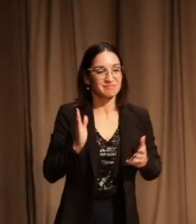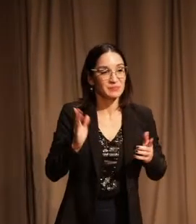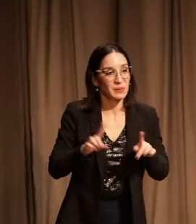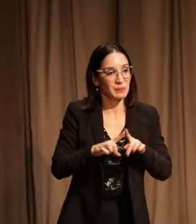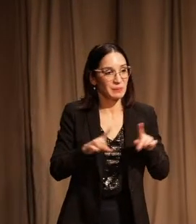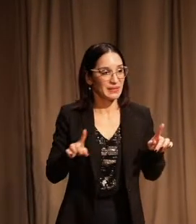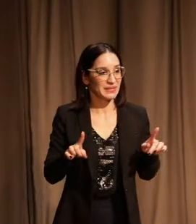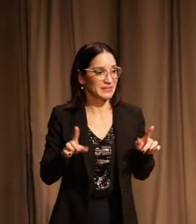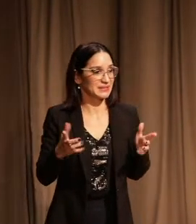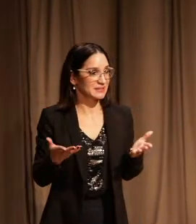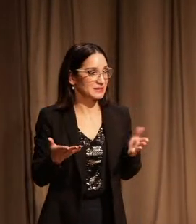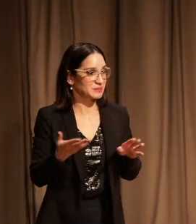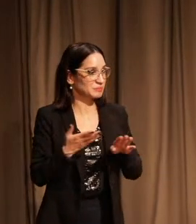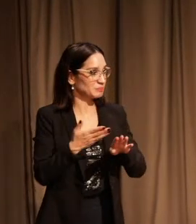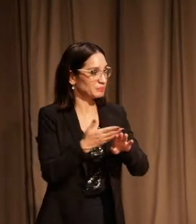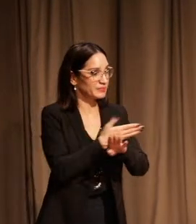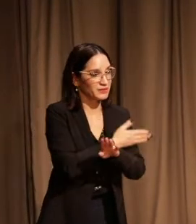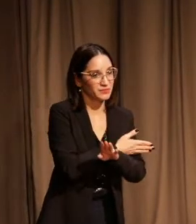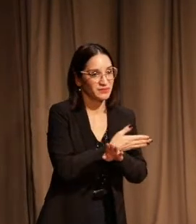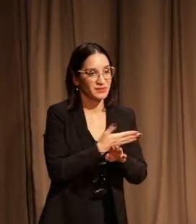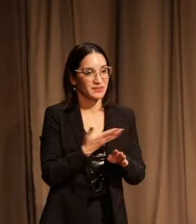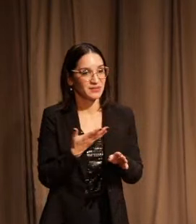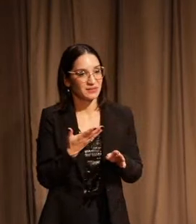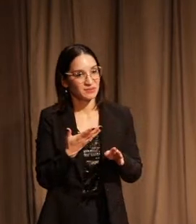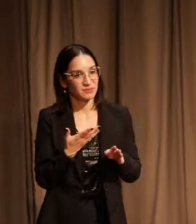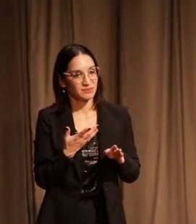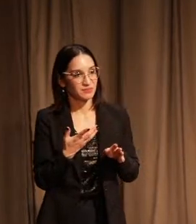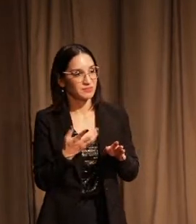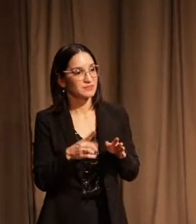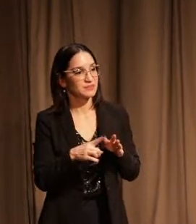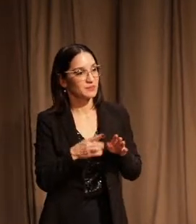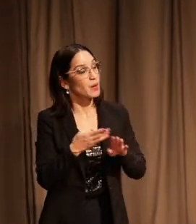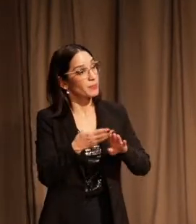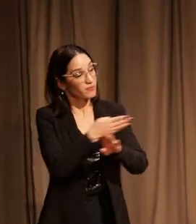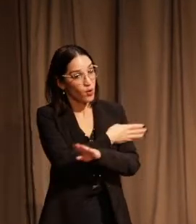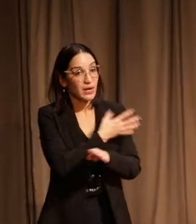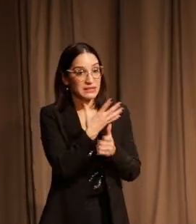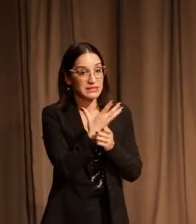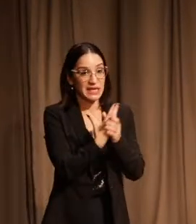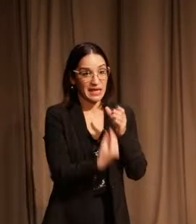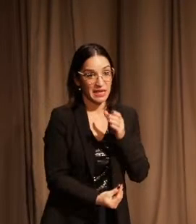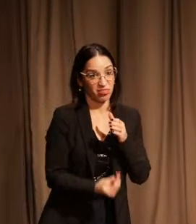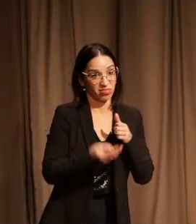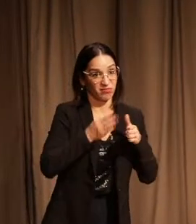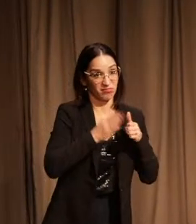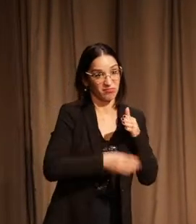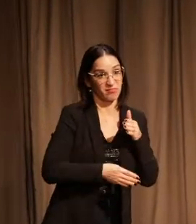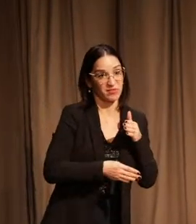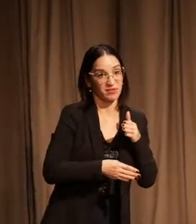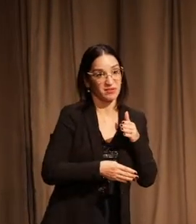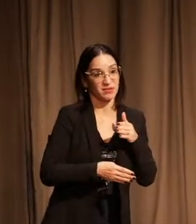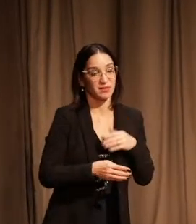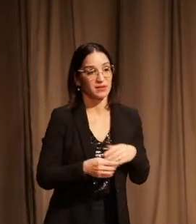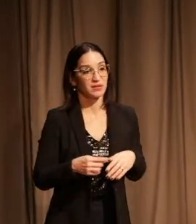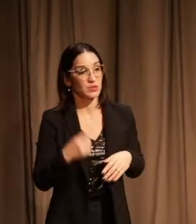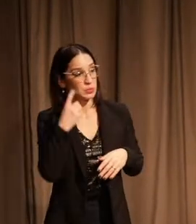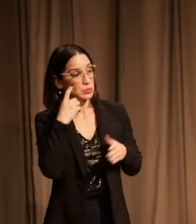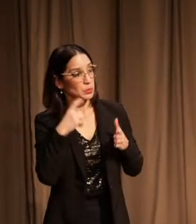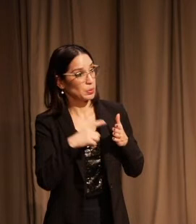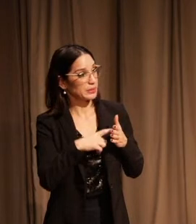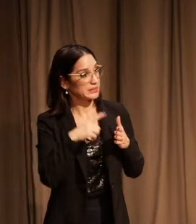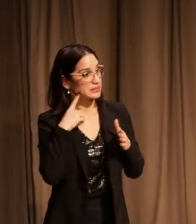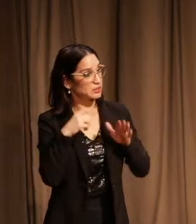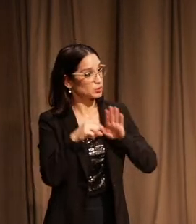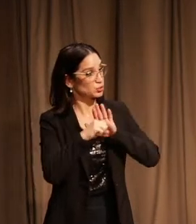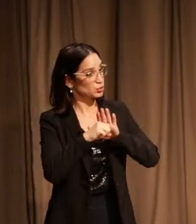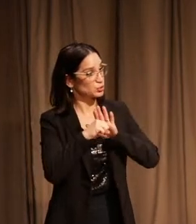For the dead, about self-representation for the death, and the Ripper figure. Oh yeah,